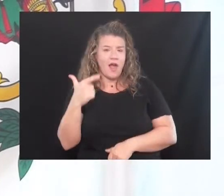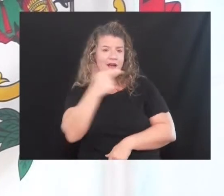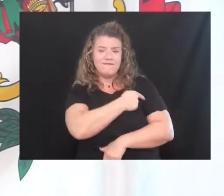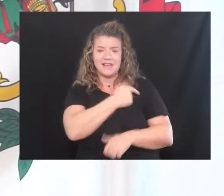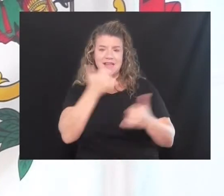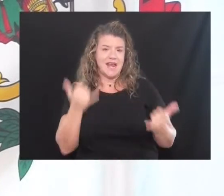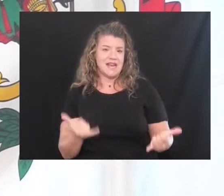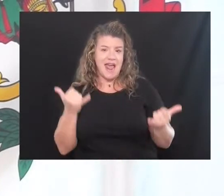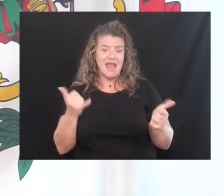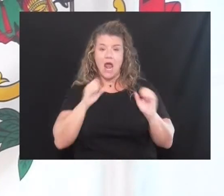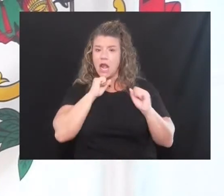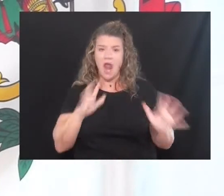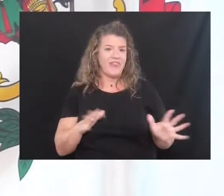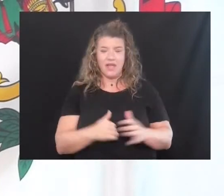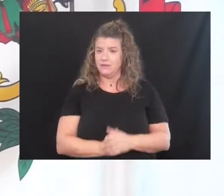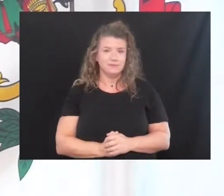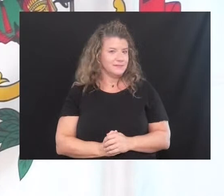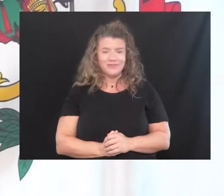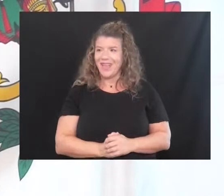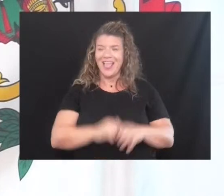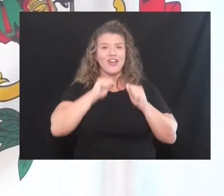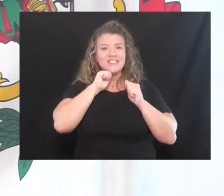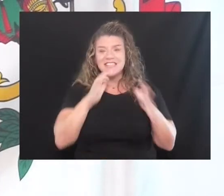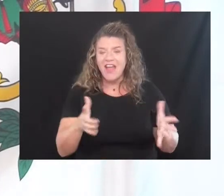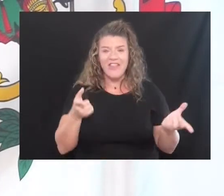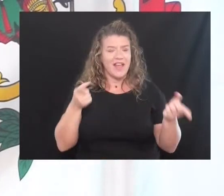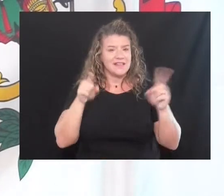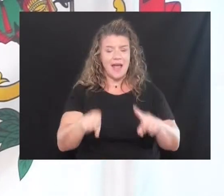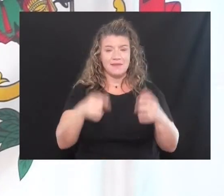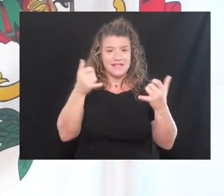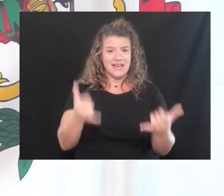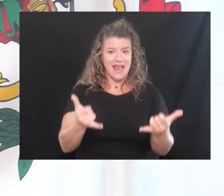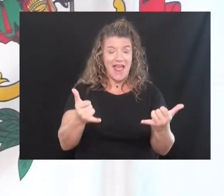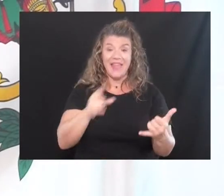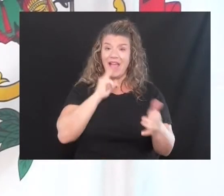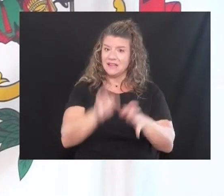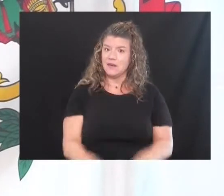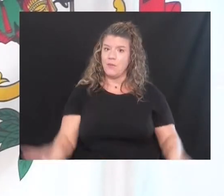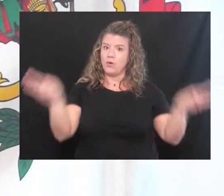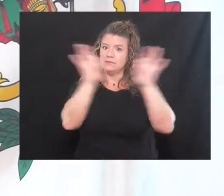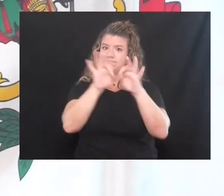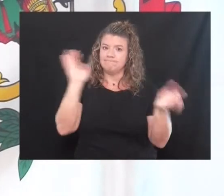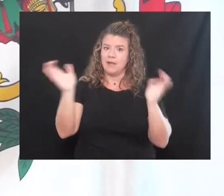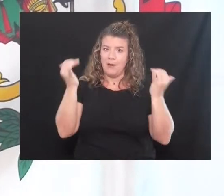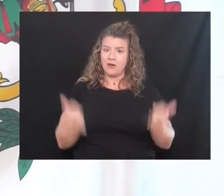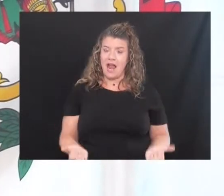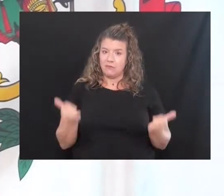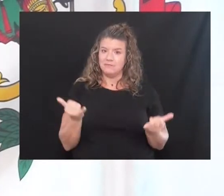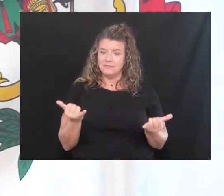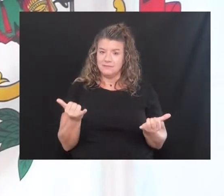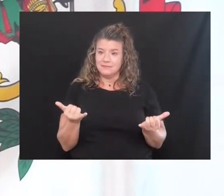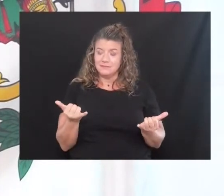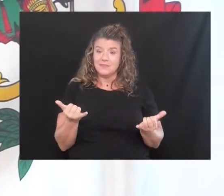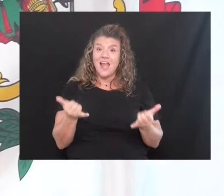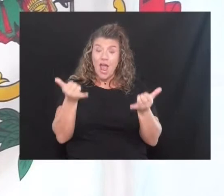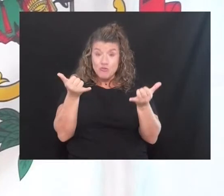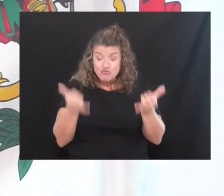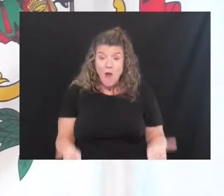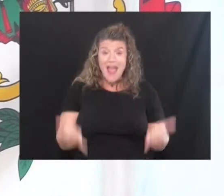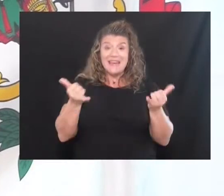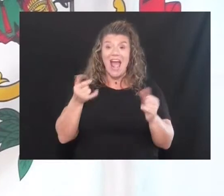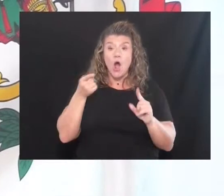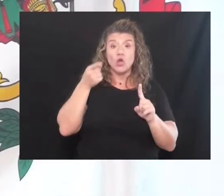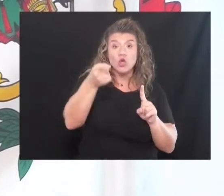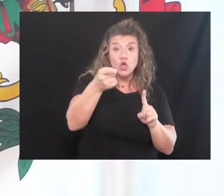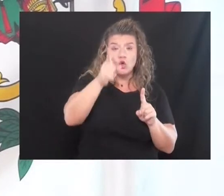Nothing that's going on in your life that's as important as this is. And you right this second need